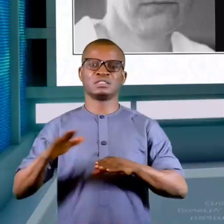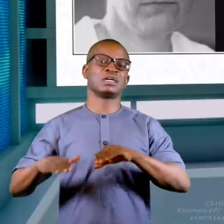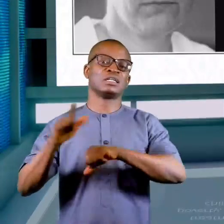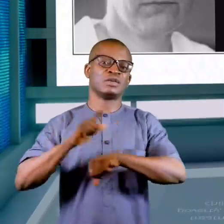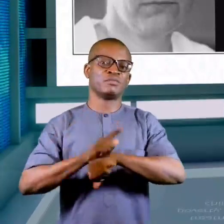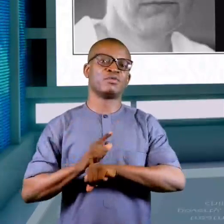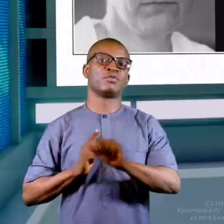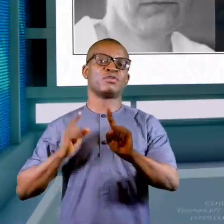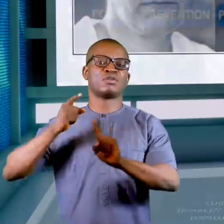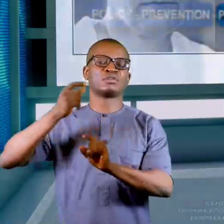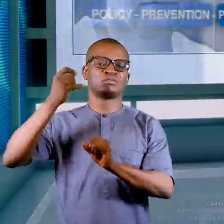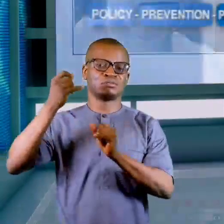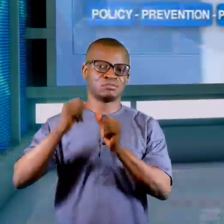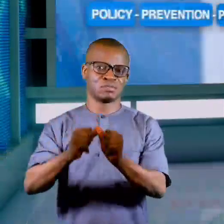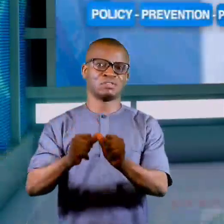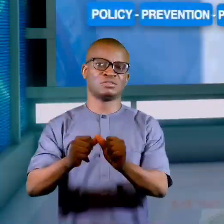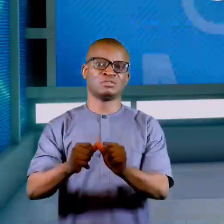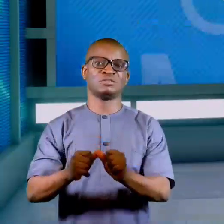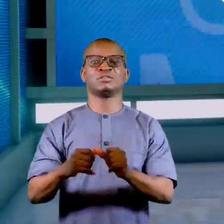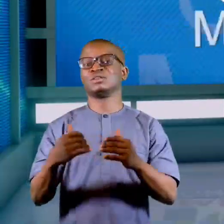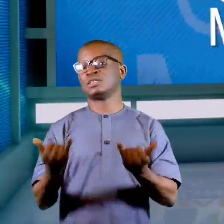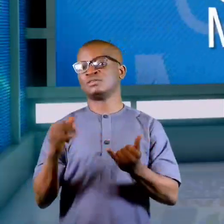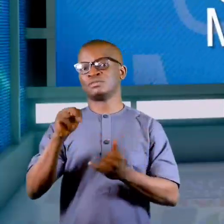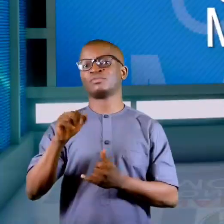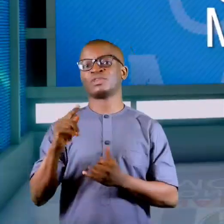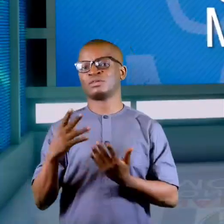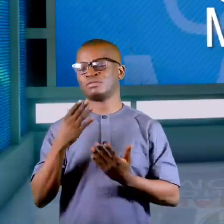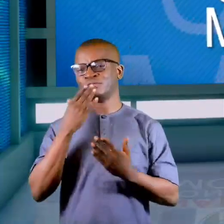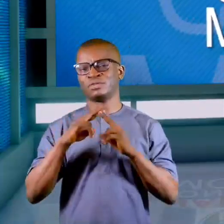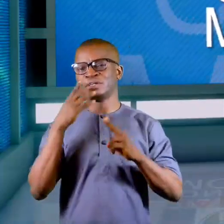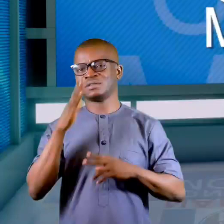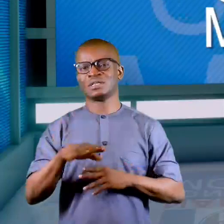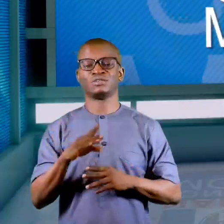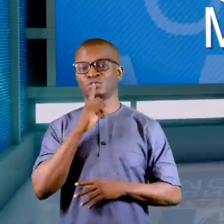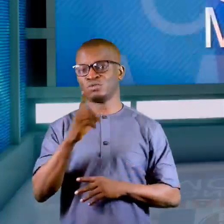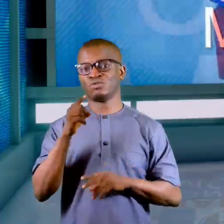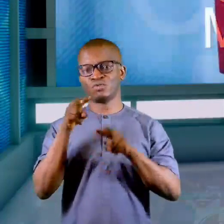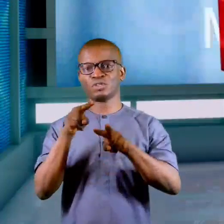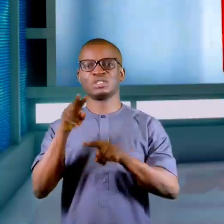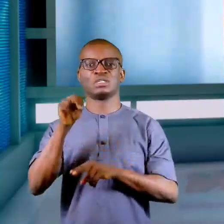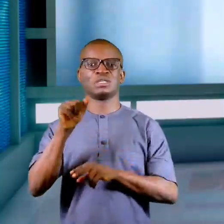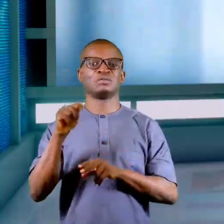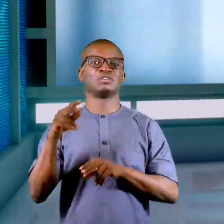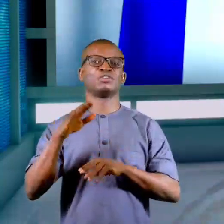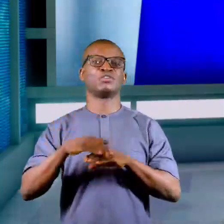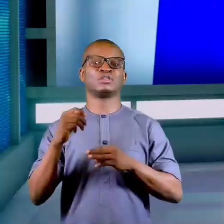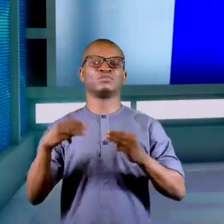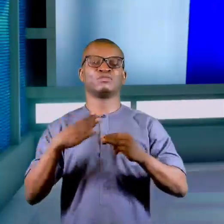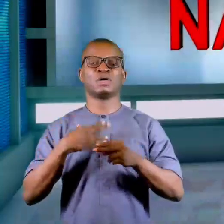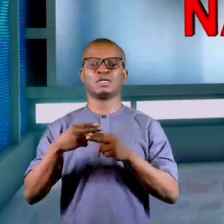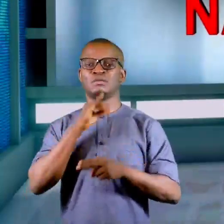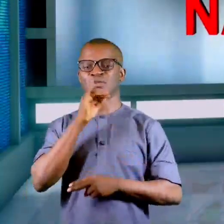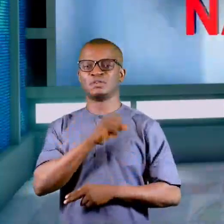labor to the end of time. Very instructive indeed. You're watching NAPTIP On The Move. My name